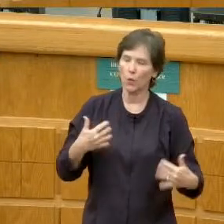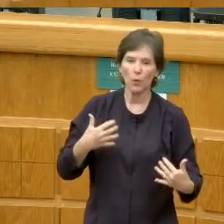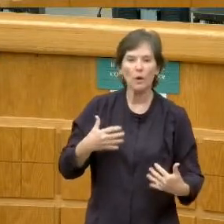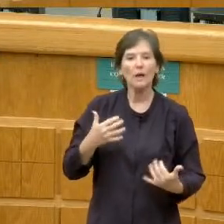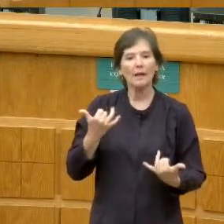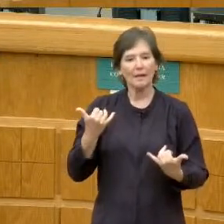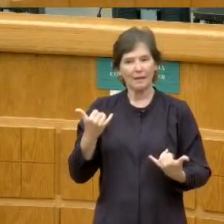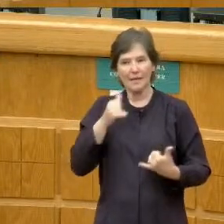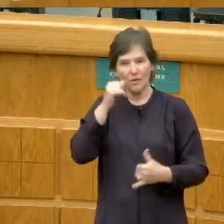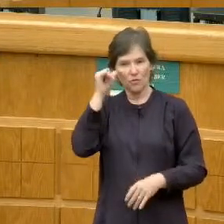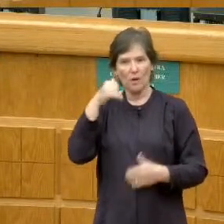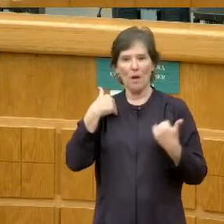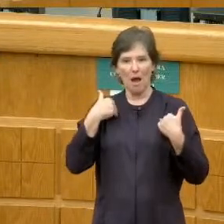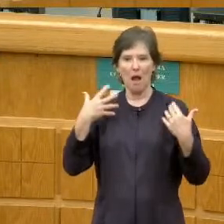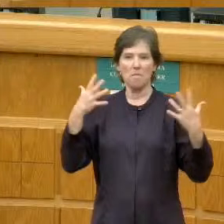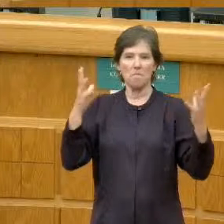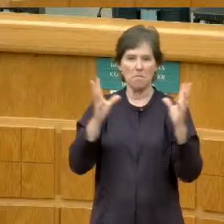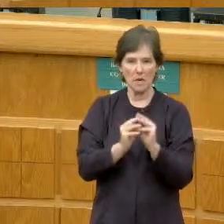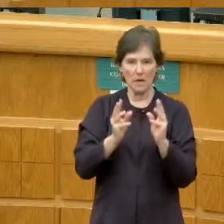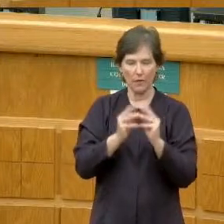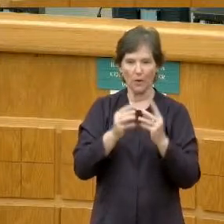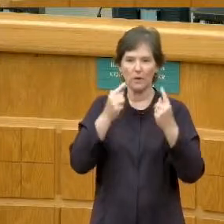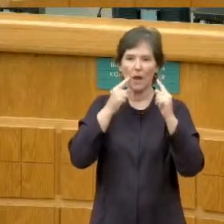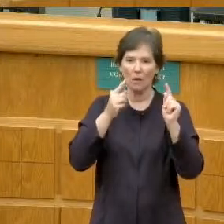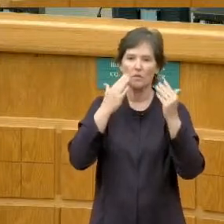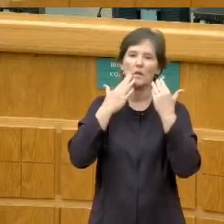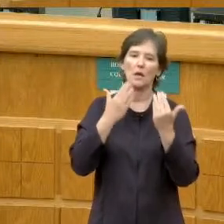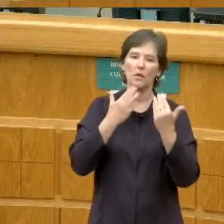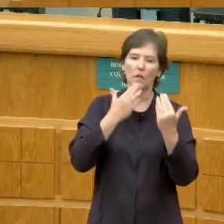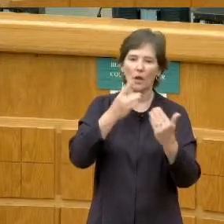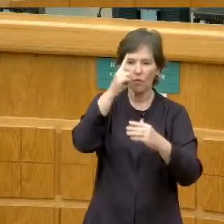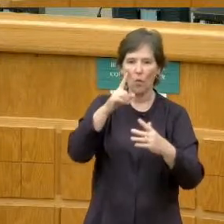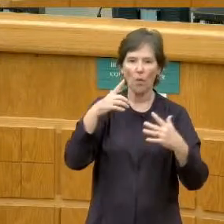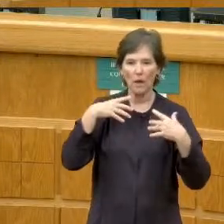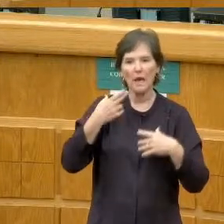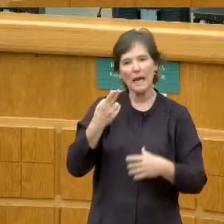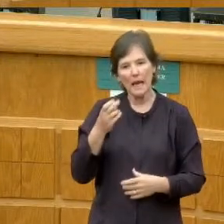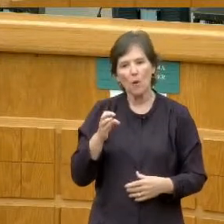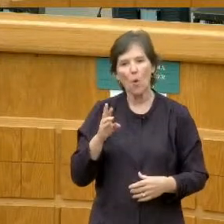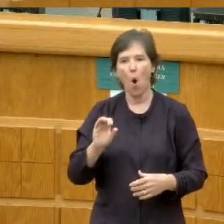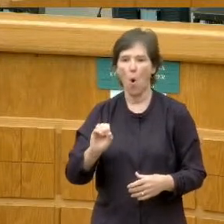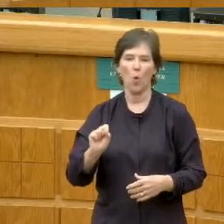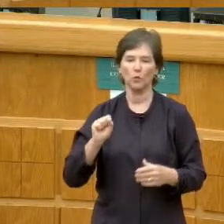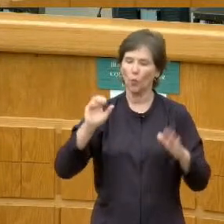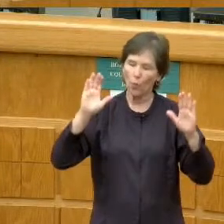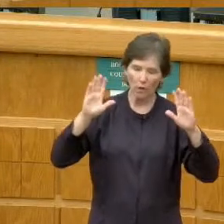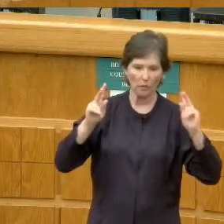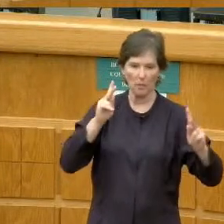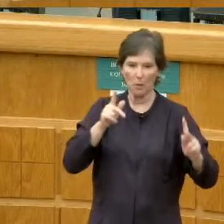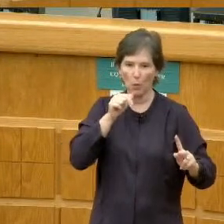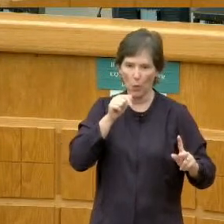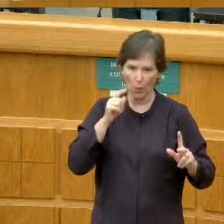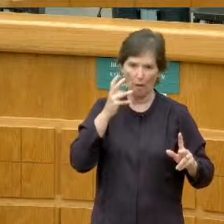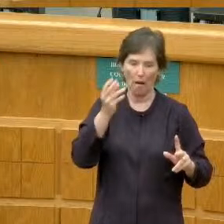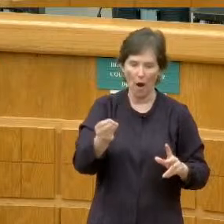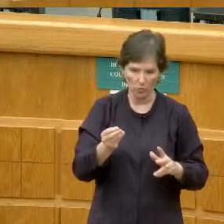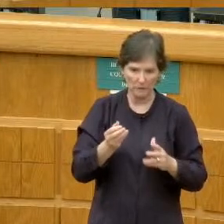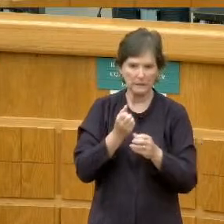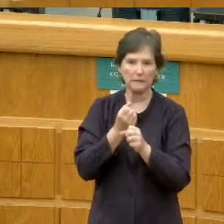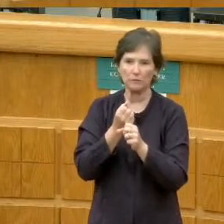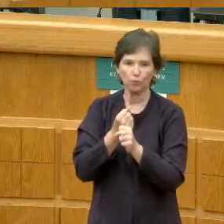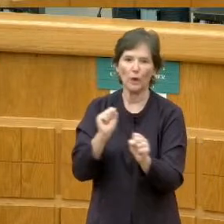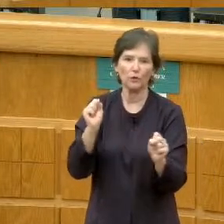we have such amazing heroes that live in Texas and that come to our community in times of